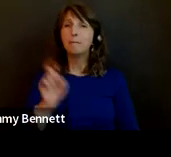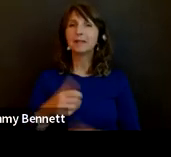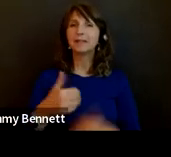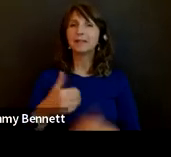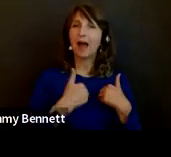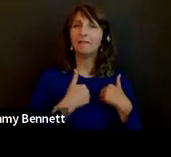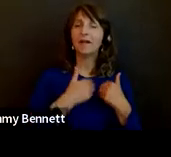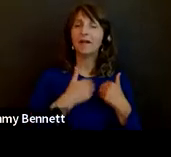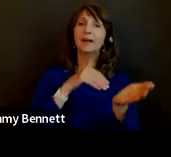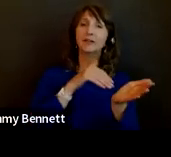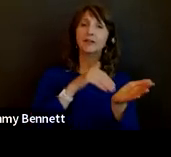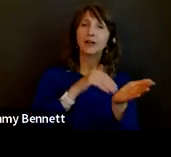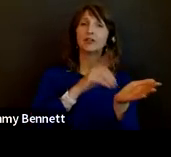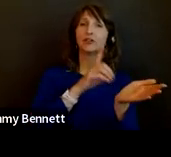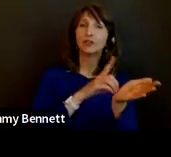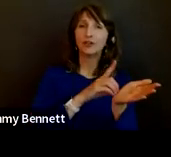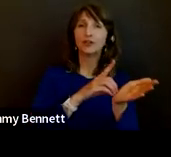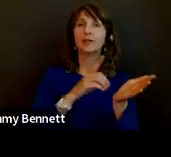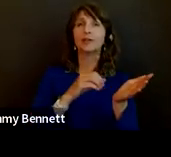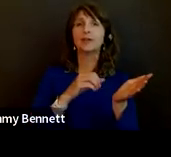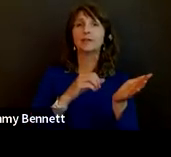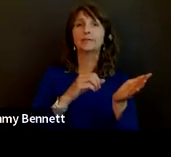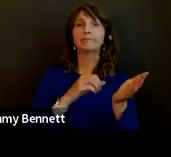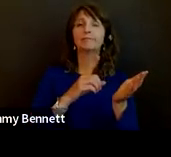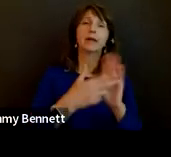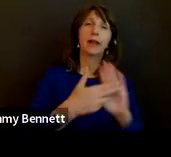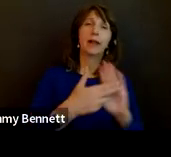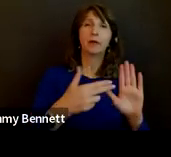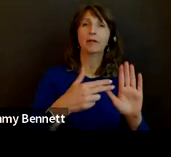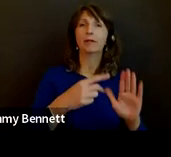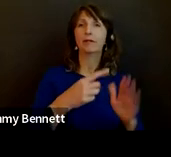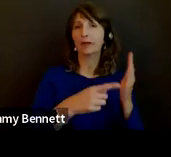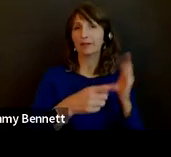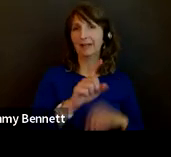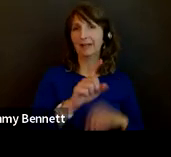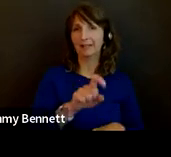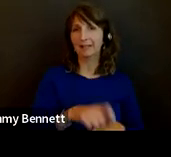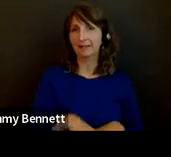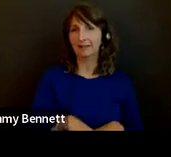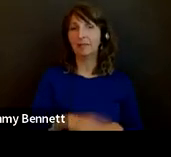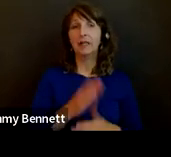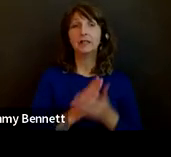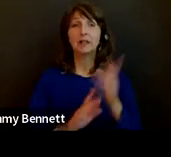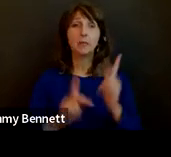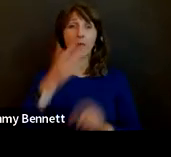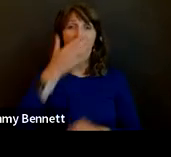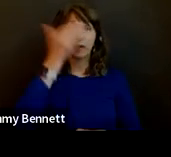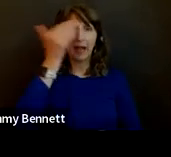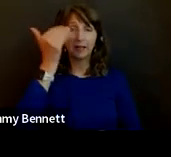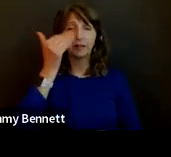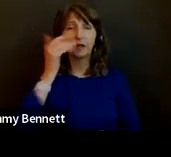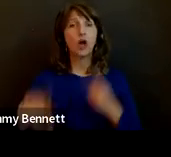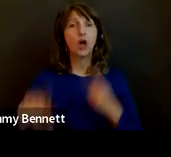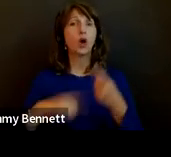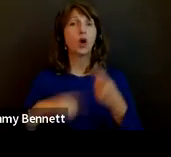primary care physician in order to get that ruling that they need. Here's something else that people really forget about. When a family lives